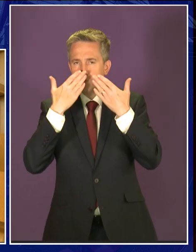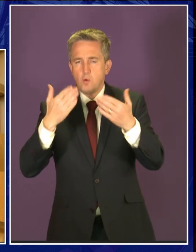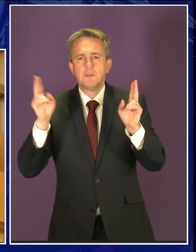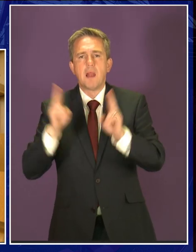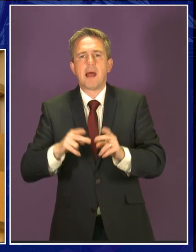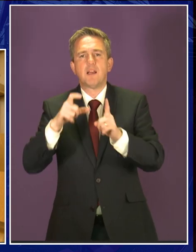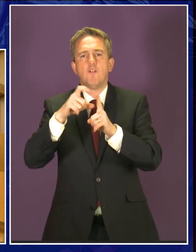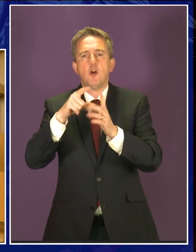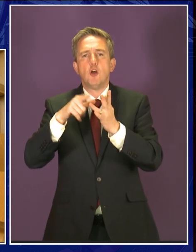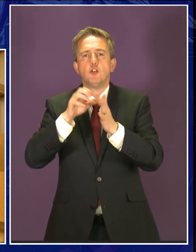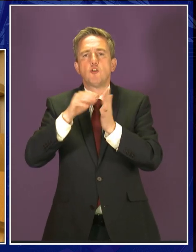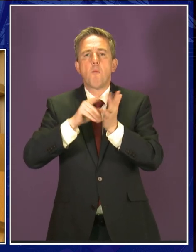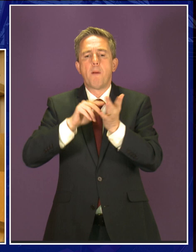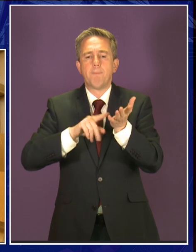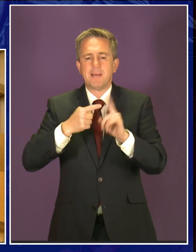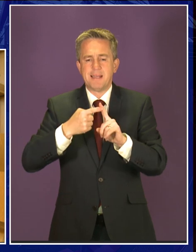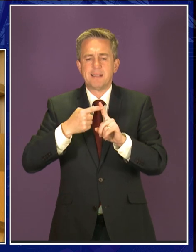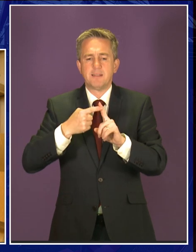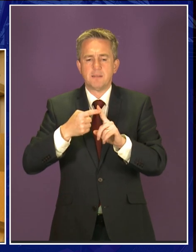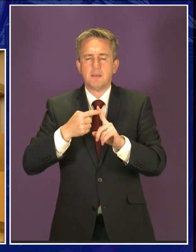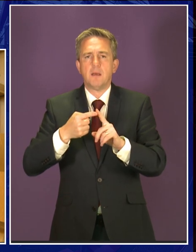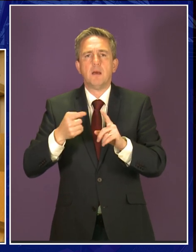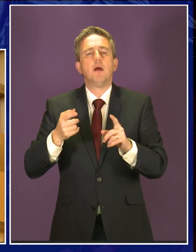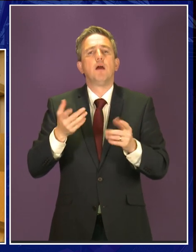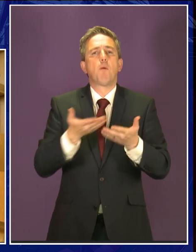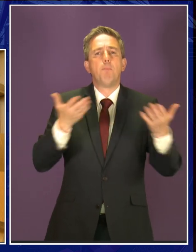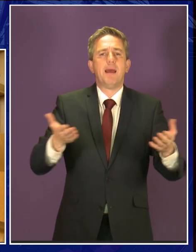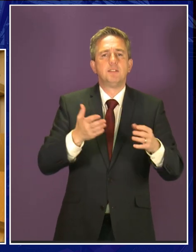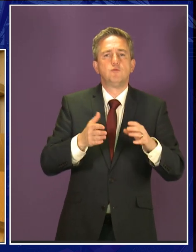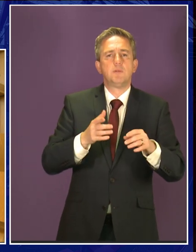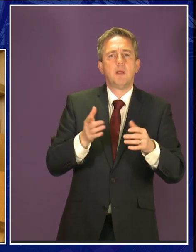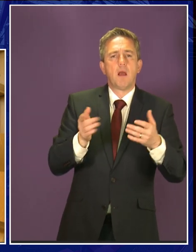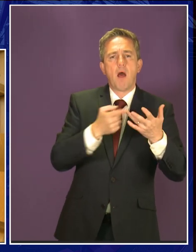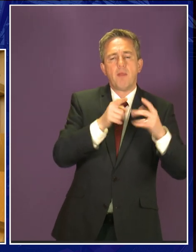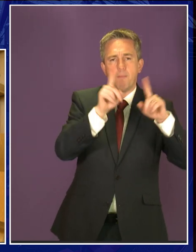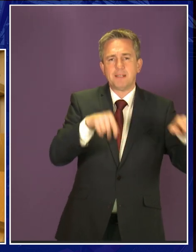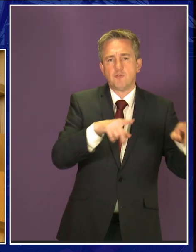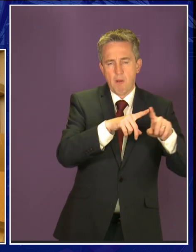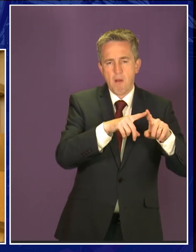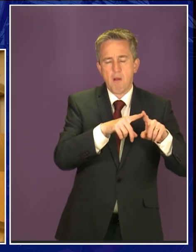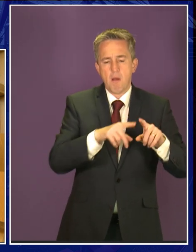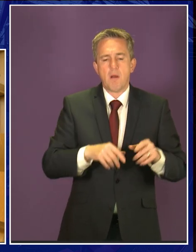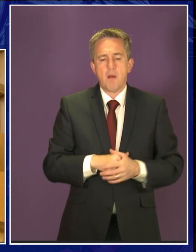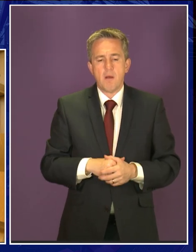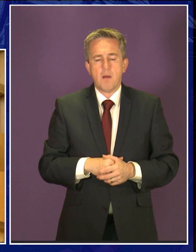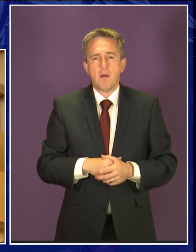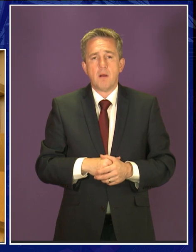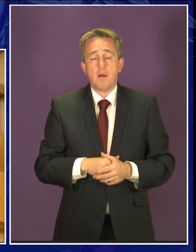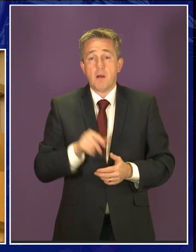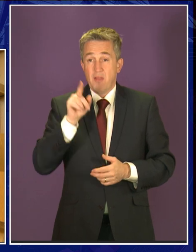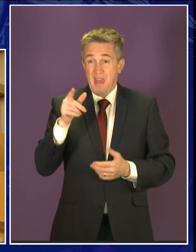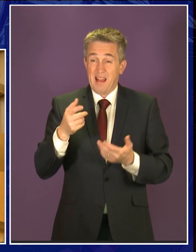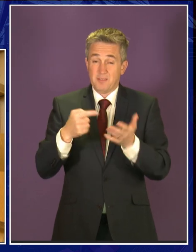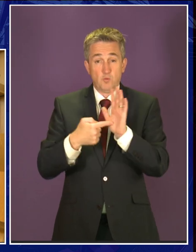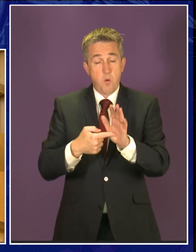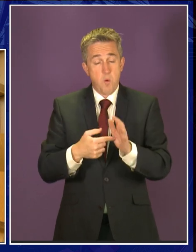dopamine type of paintings on the right. And the signature already reveals what later became Parkinson's